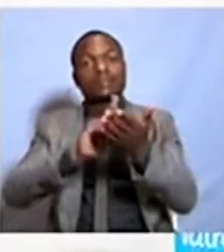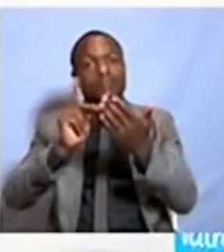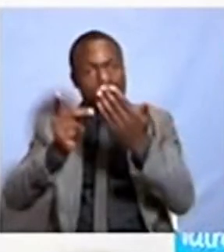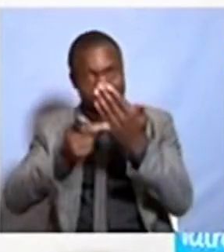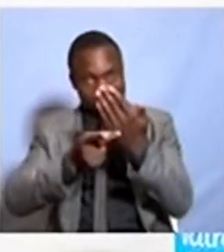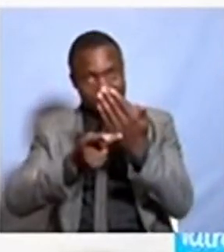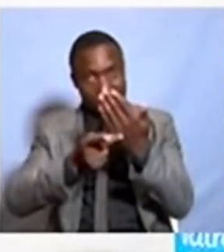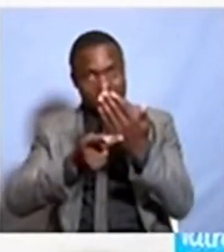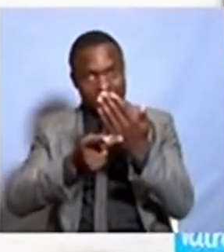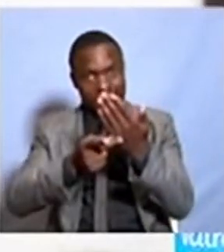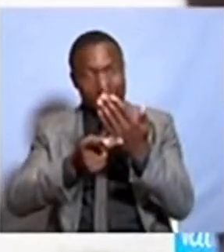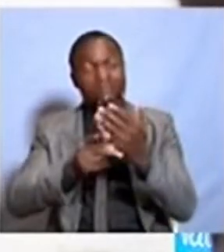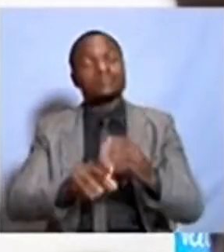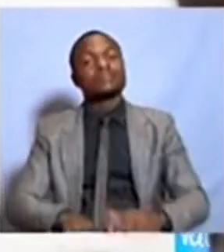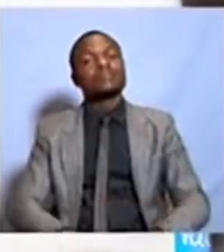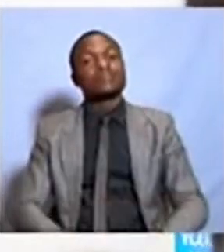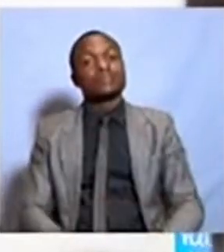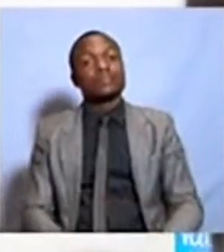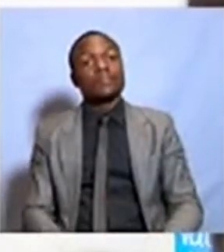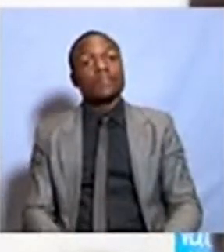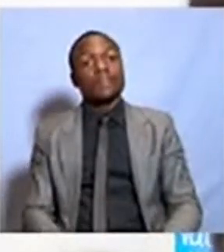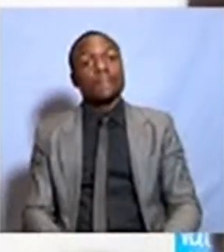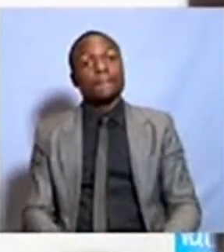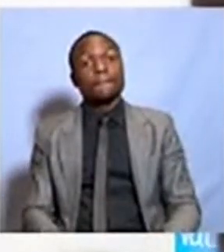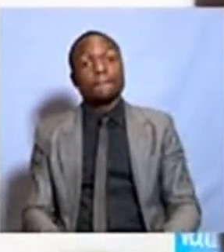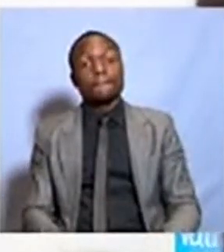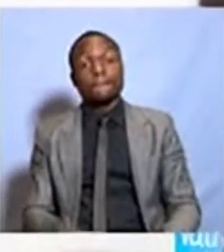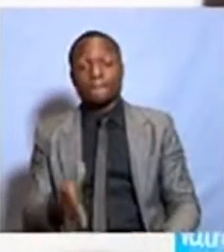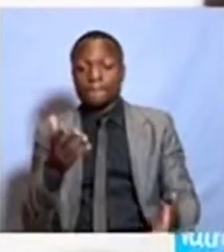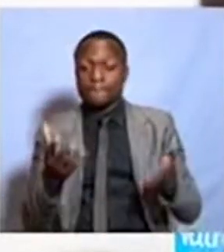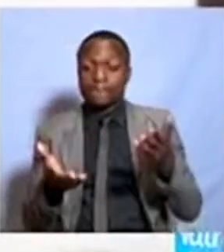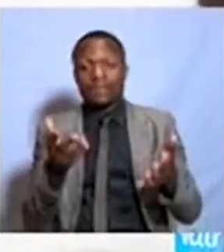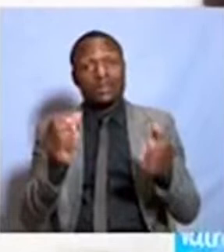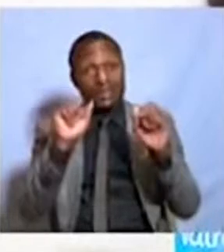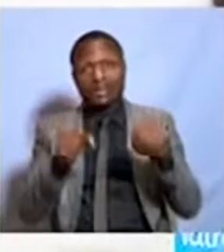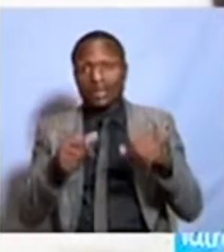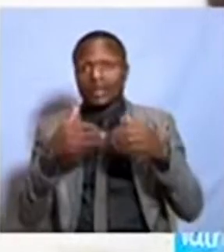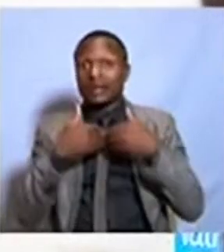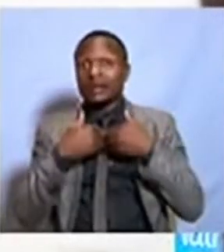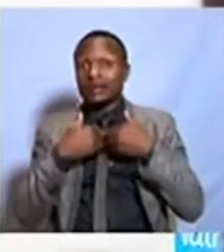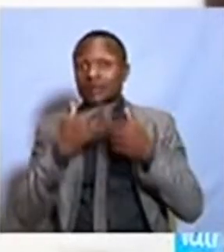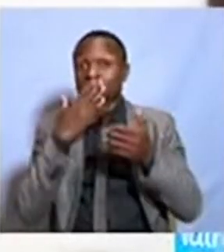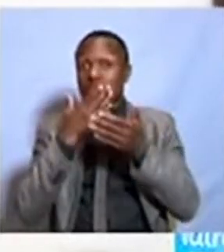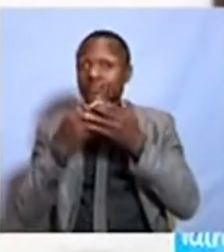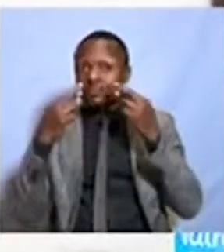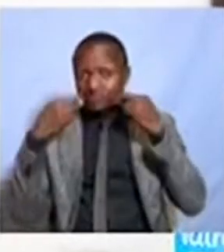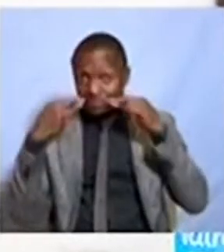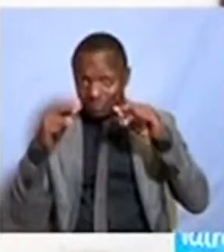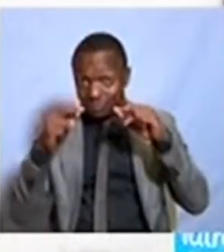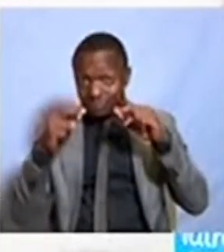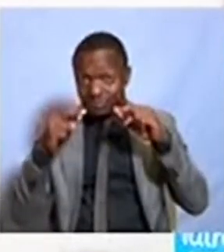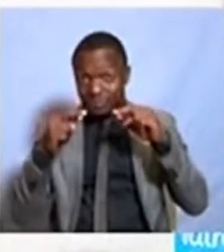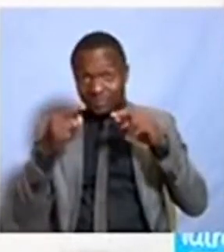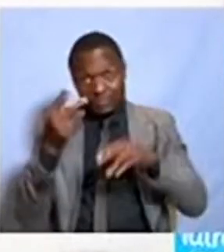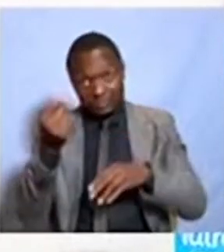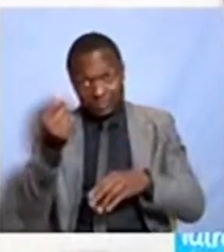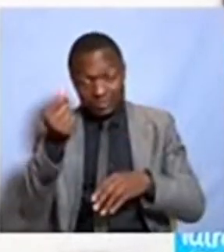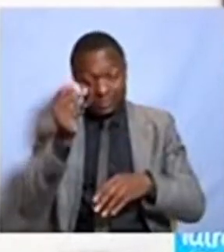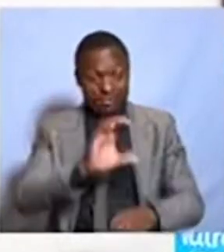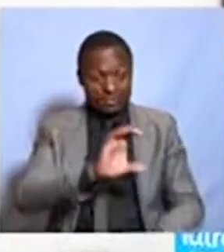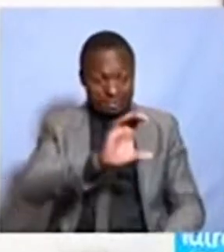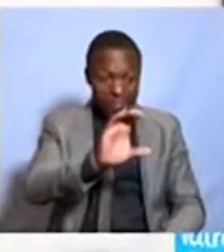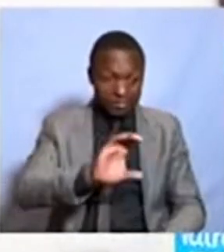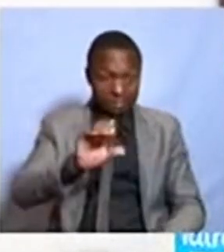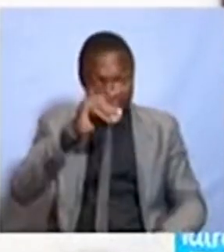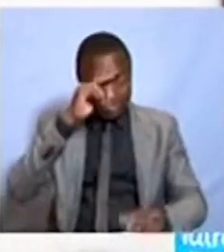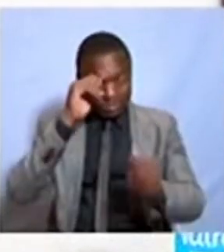programs, in my view, it could have an effect. Could it be that the money that is being allocated